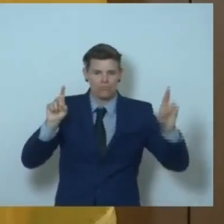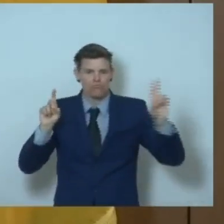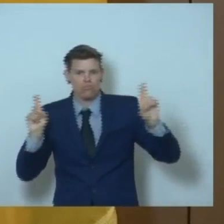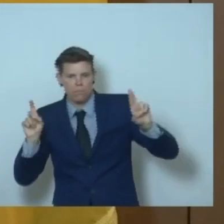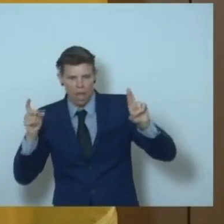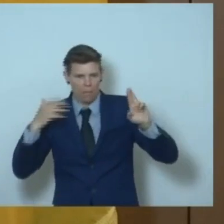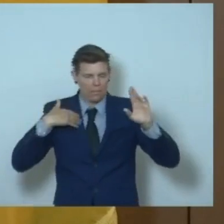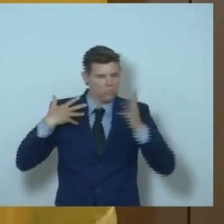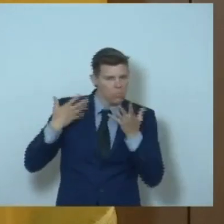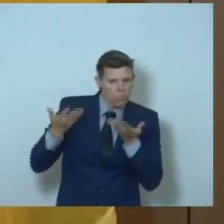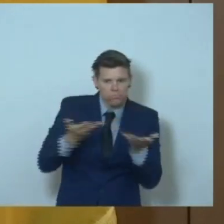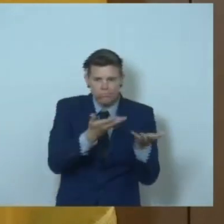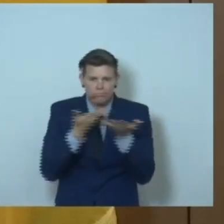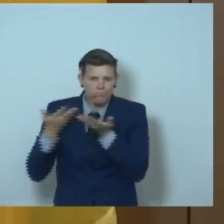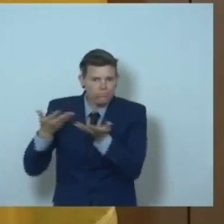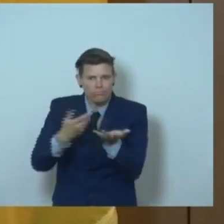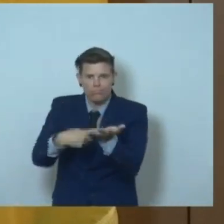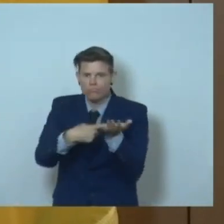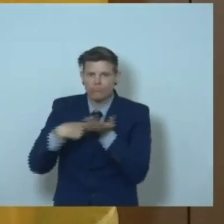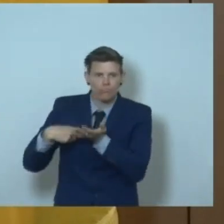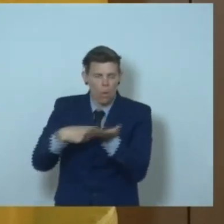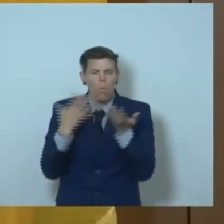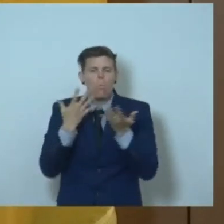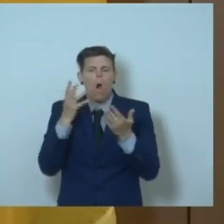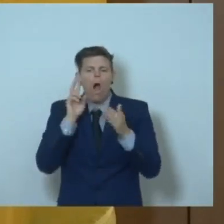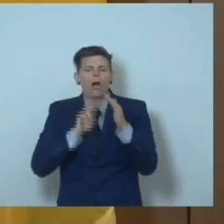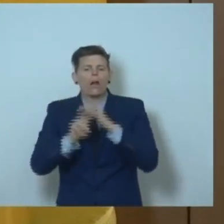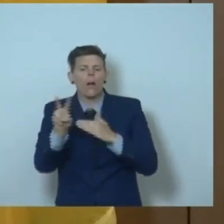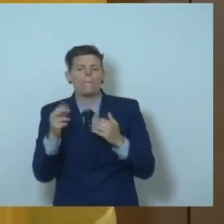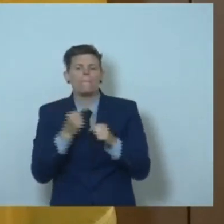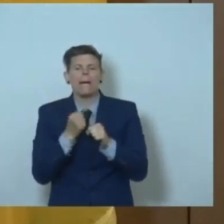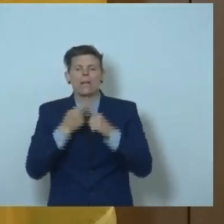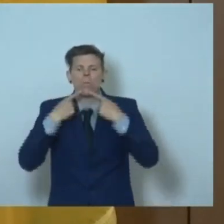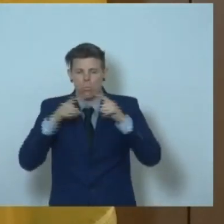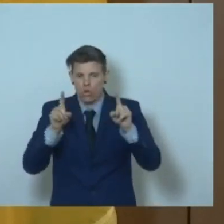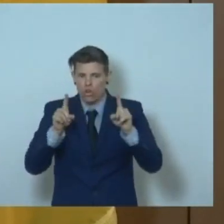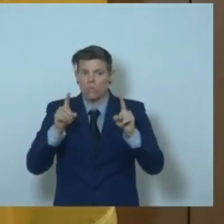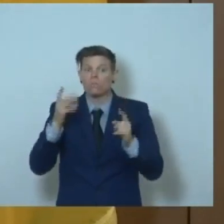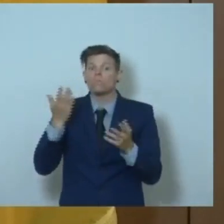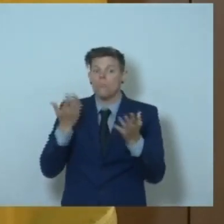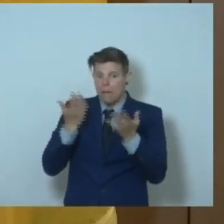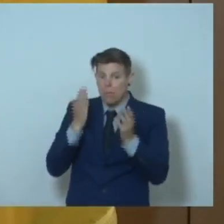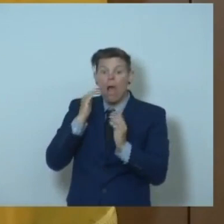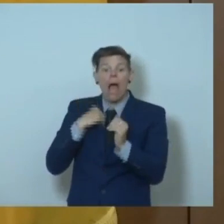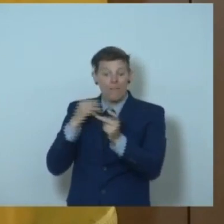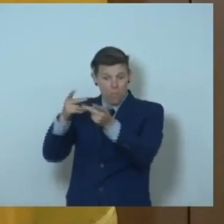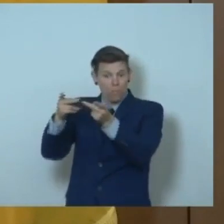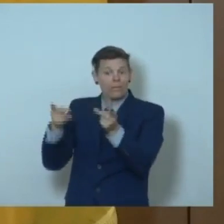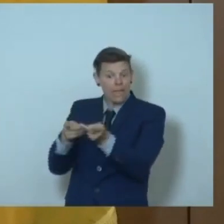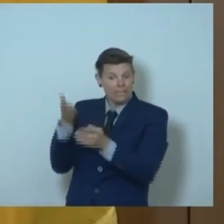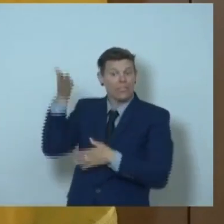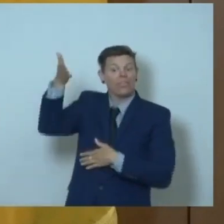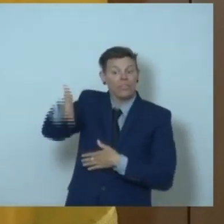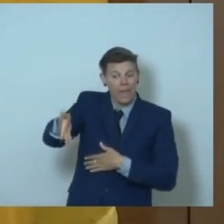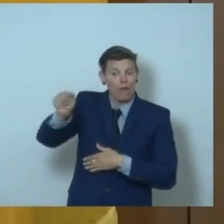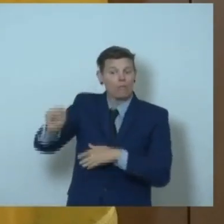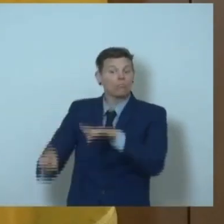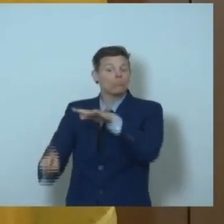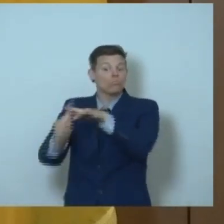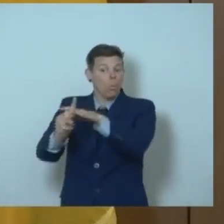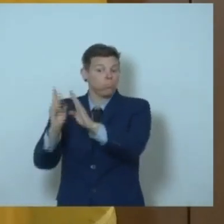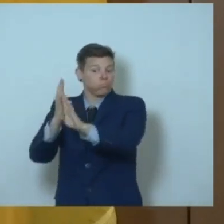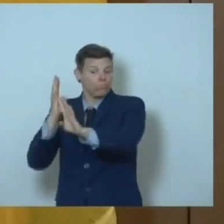to be in the bill to make it work. We would still have polling sites available as well, but also what we would